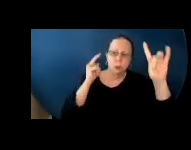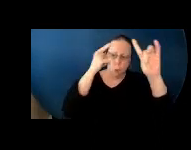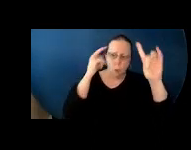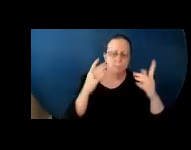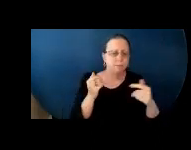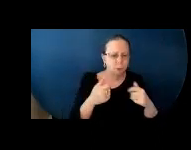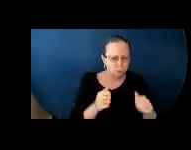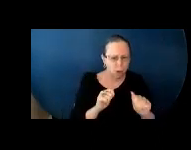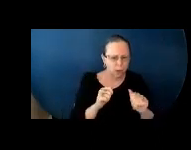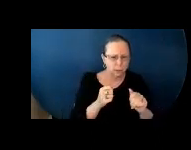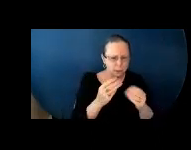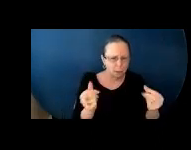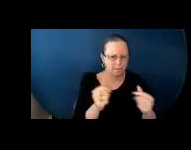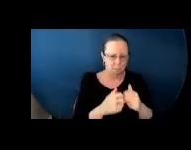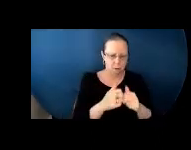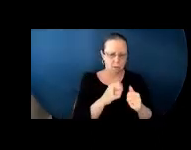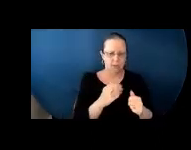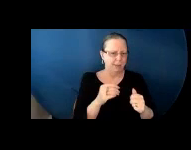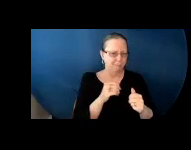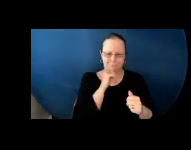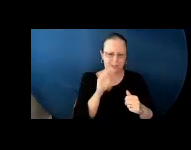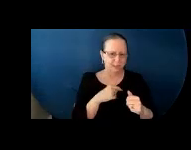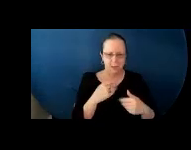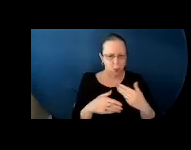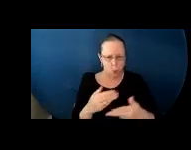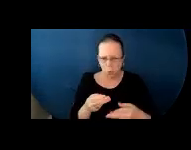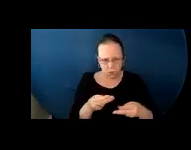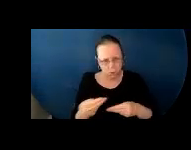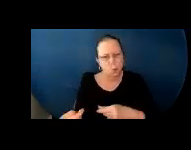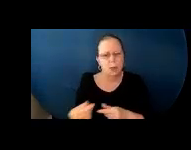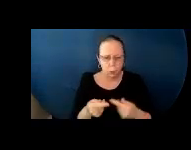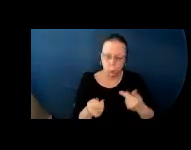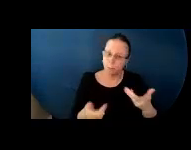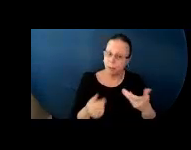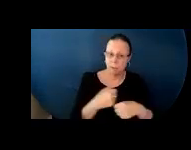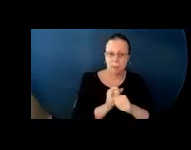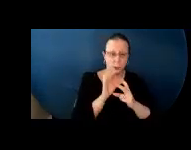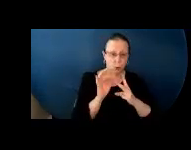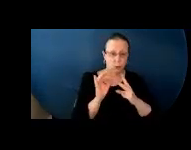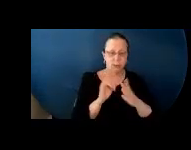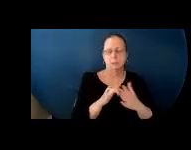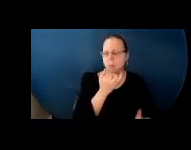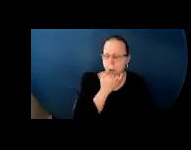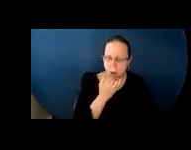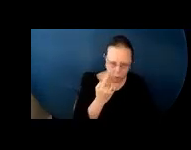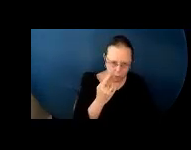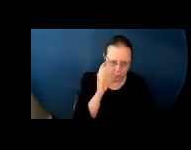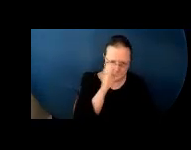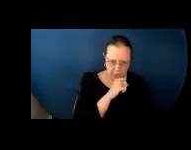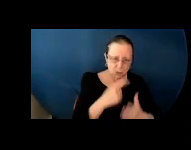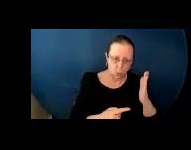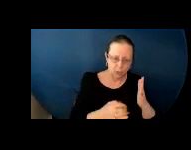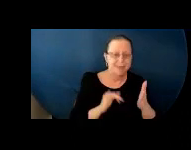problem and doesn't go too well. You might make a choice and it's the wrong one. Well, guess what? That's the